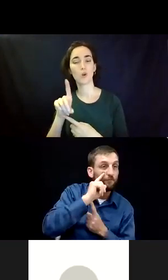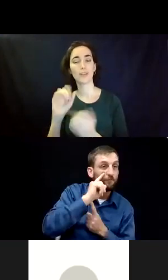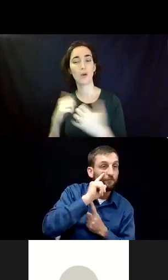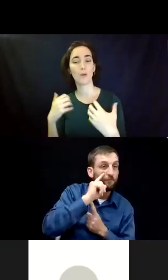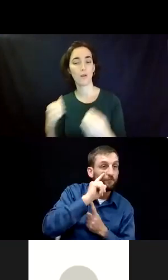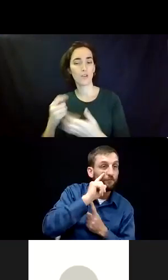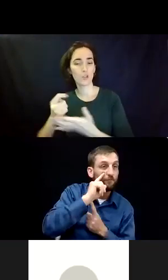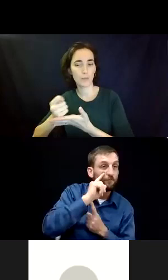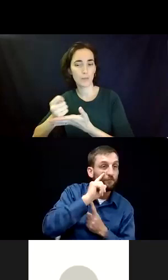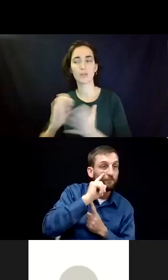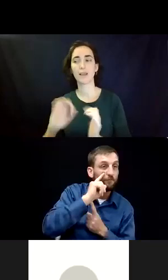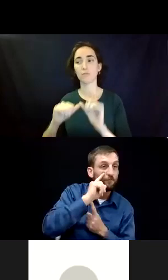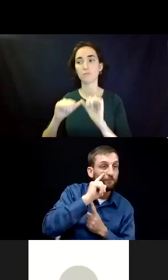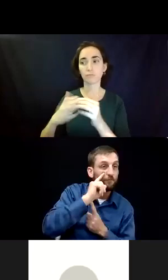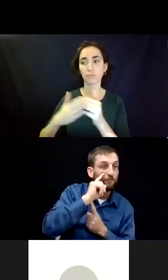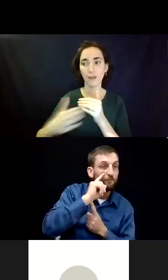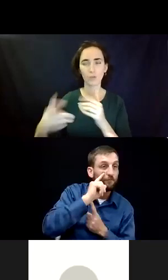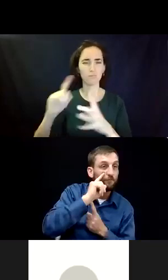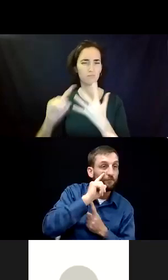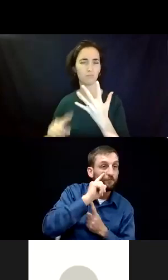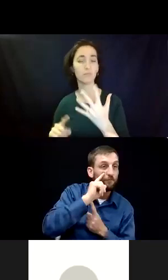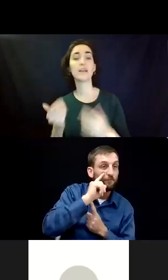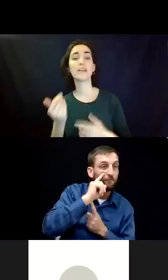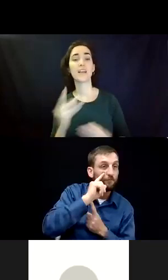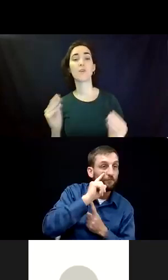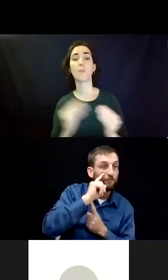of that nature. Several more programs, but